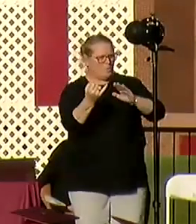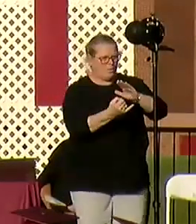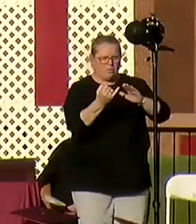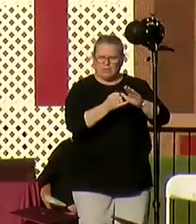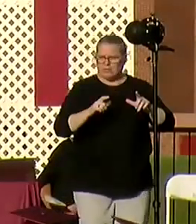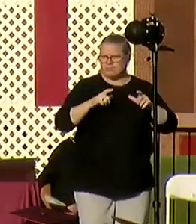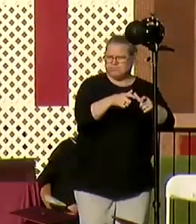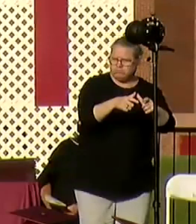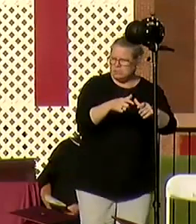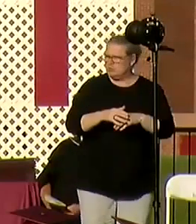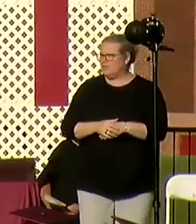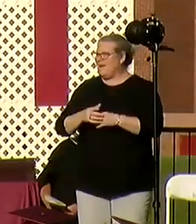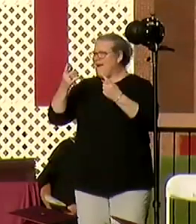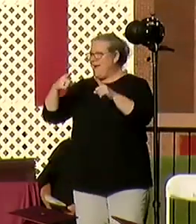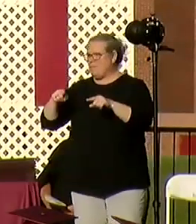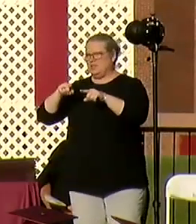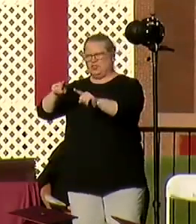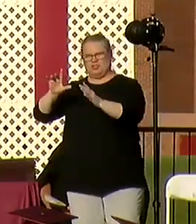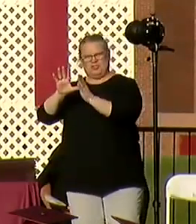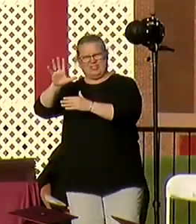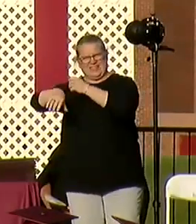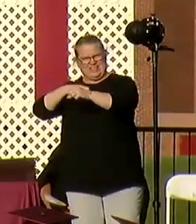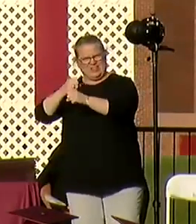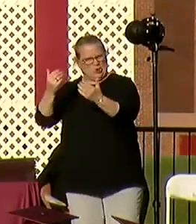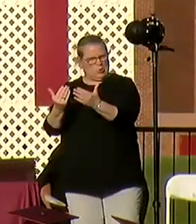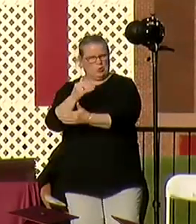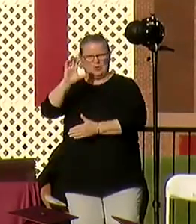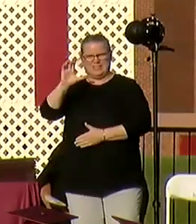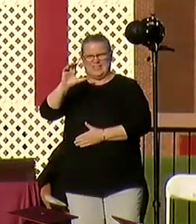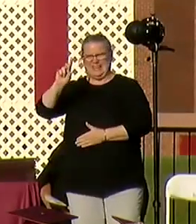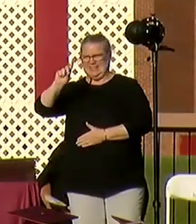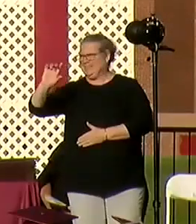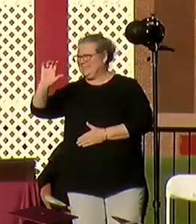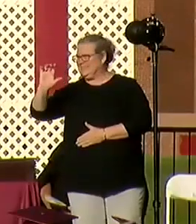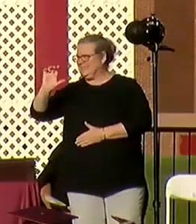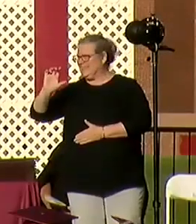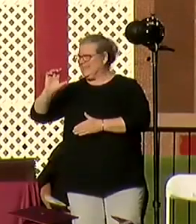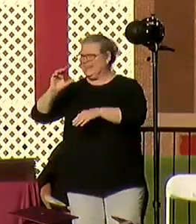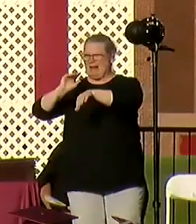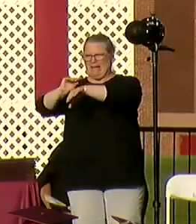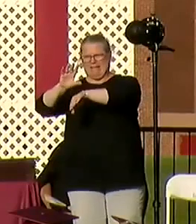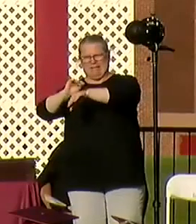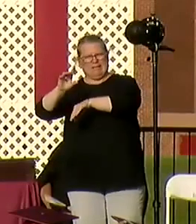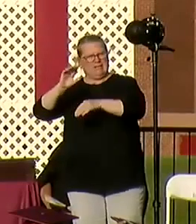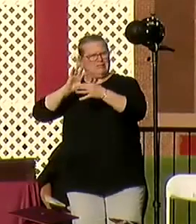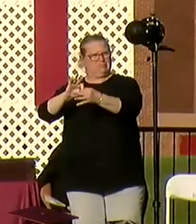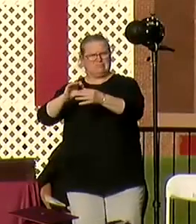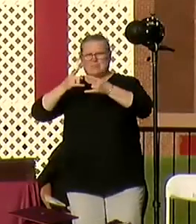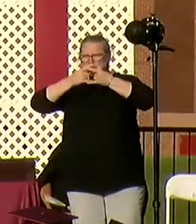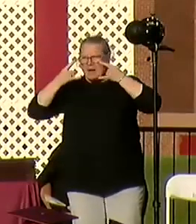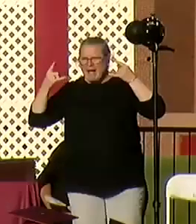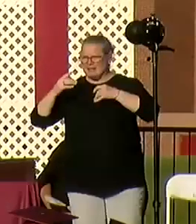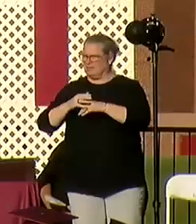high school had to follow new CDC guidelines such as mask wearing, a class while maintaining social